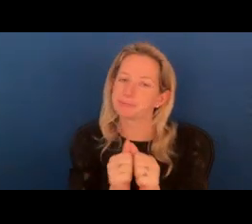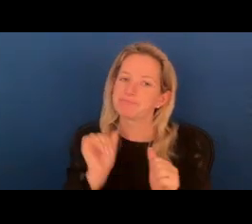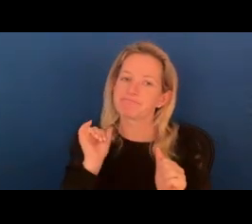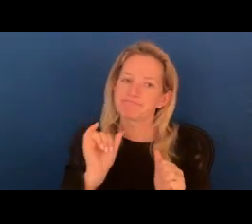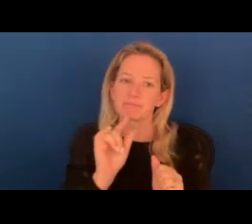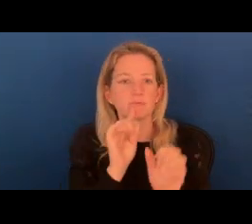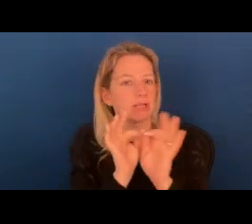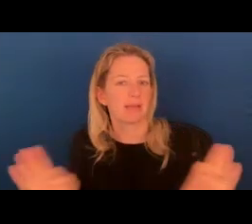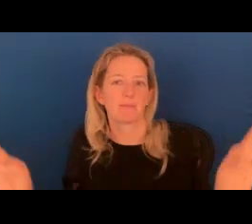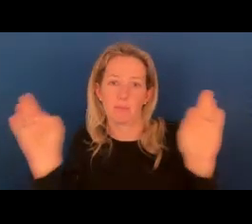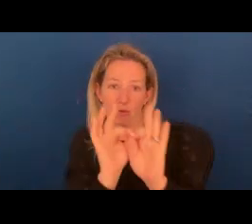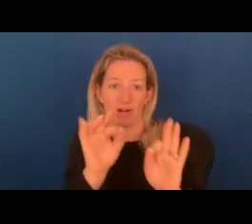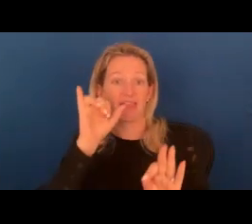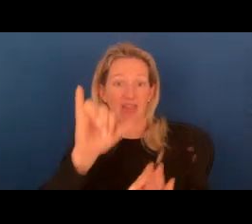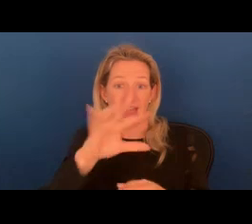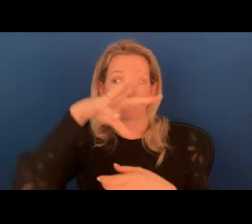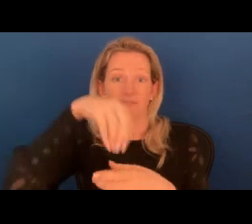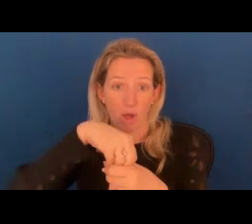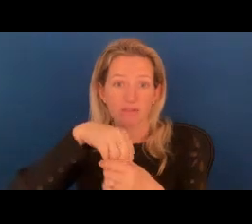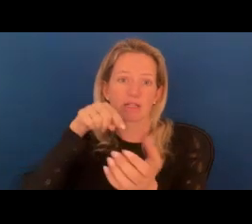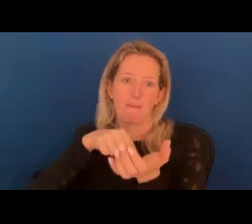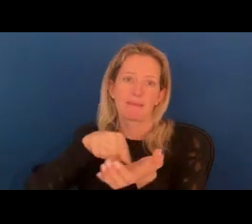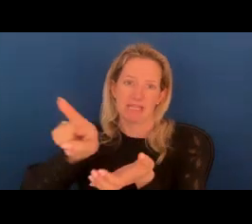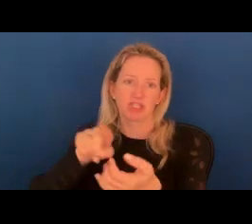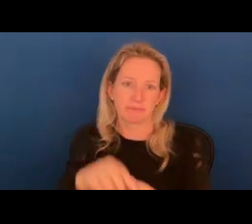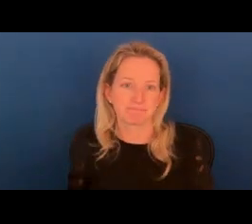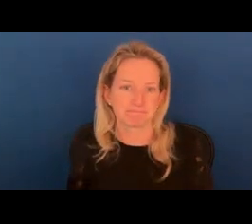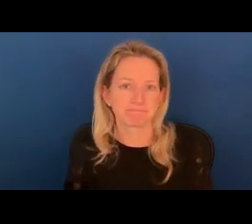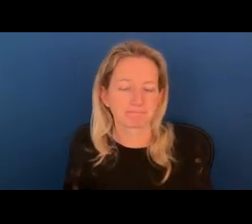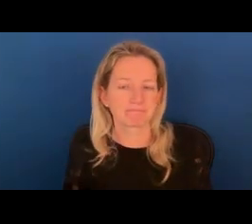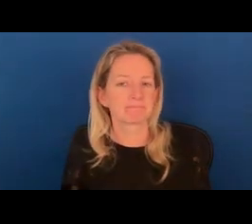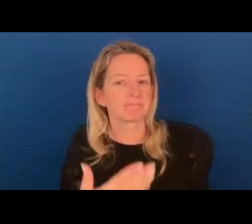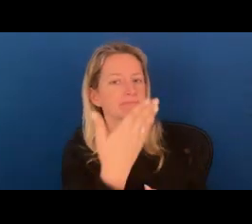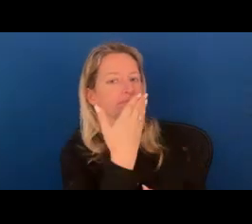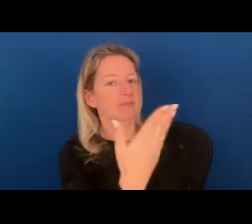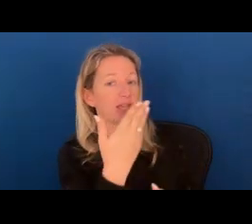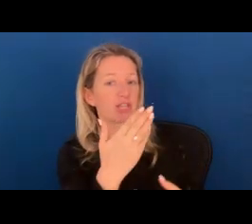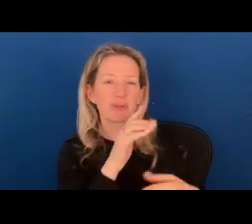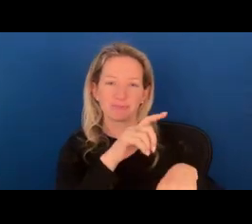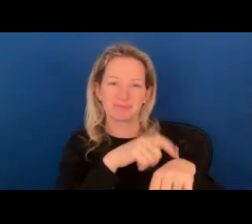that involves compensation. Thank you. That's all the time we have for questions.